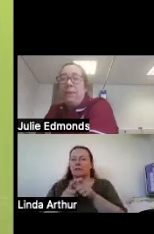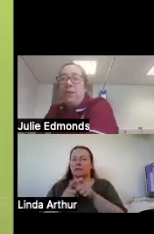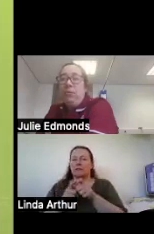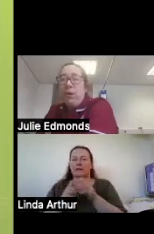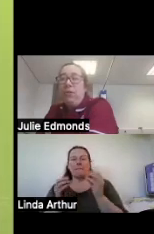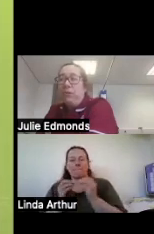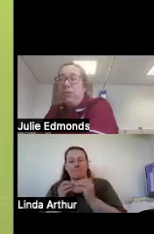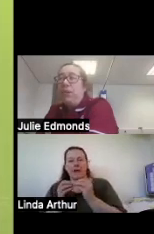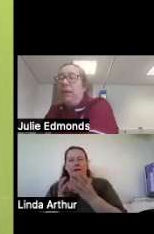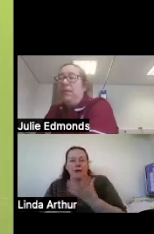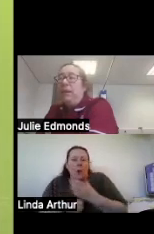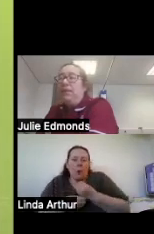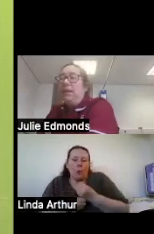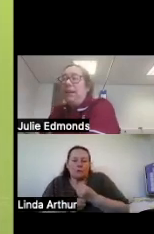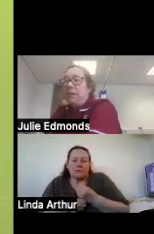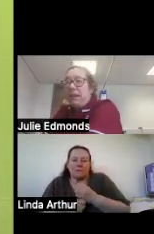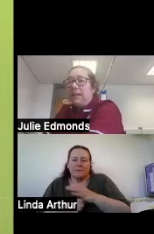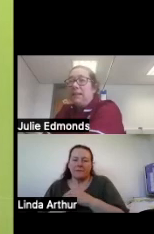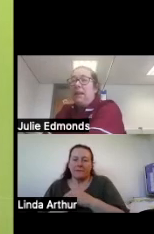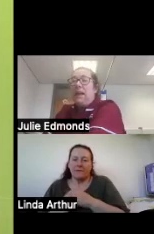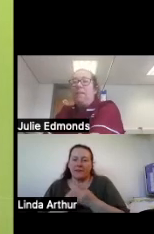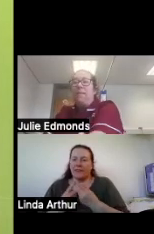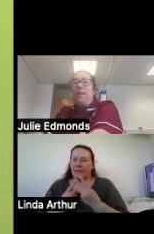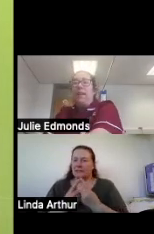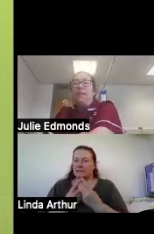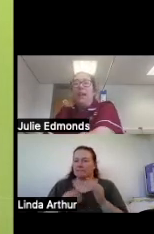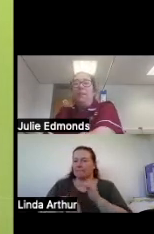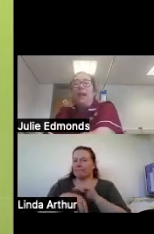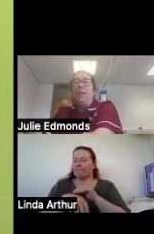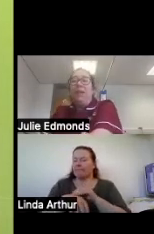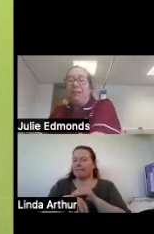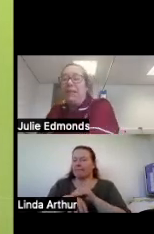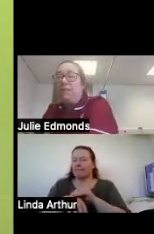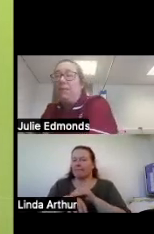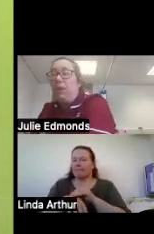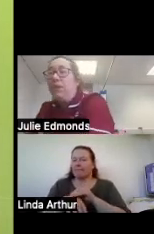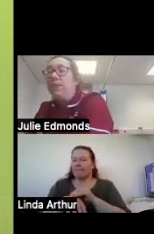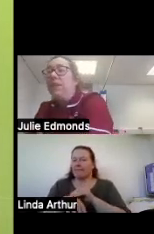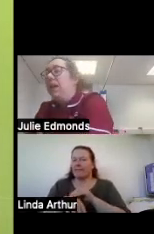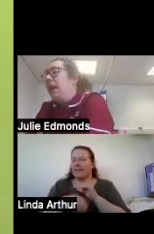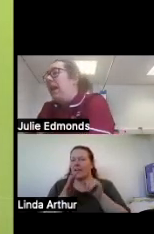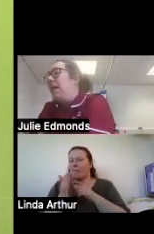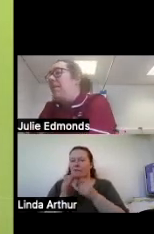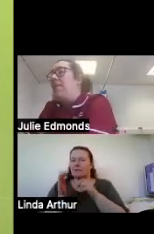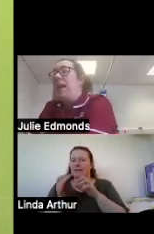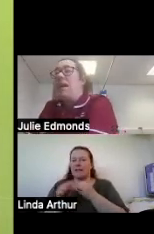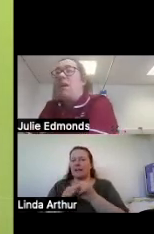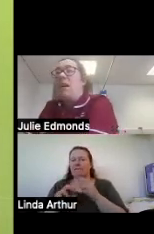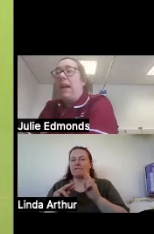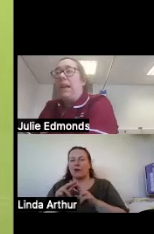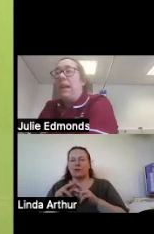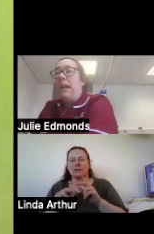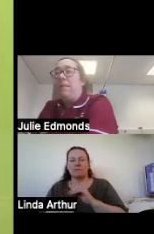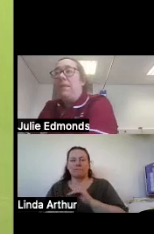quite happy to hold on to those. Things that irritate, I call irritating fluids. They